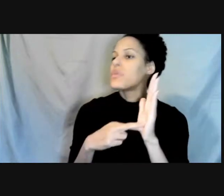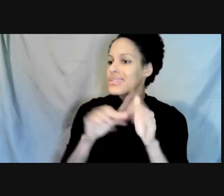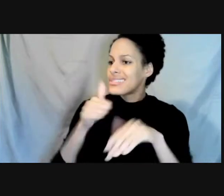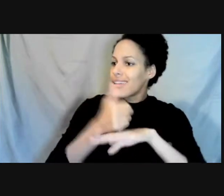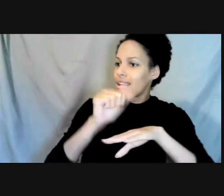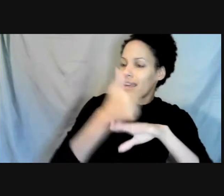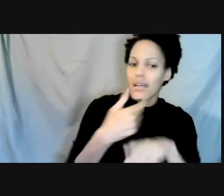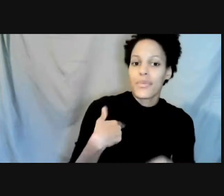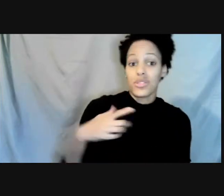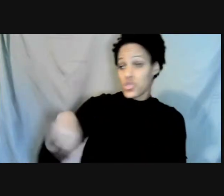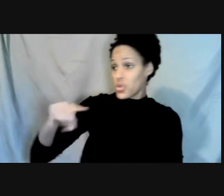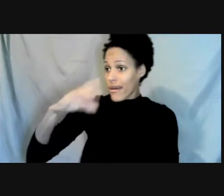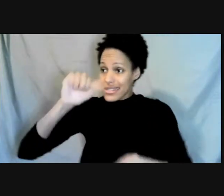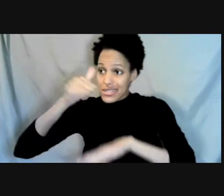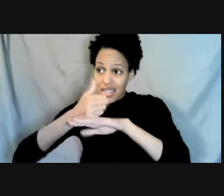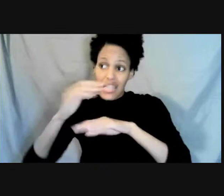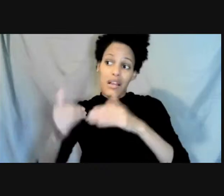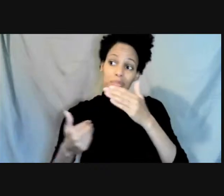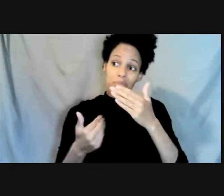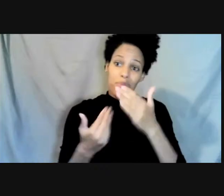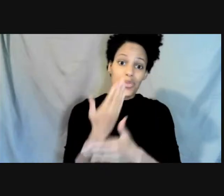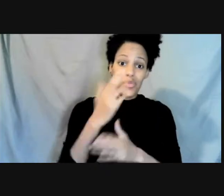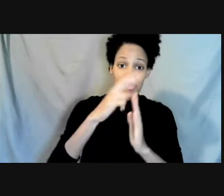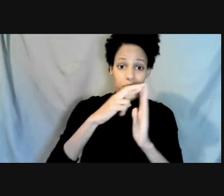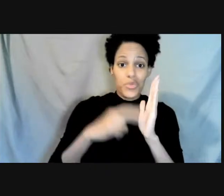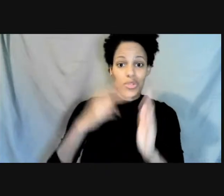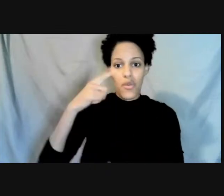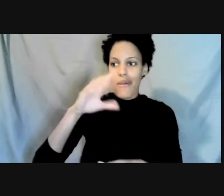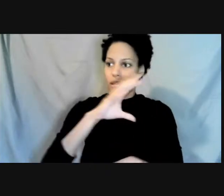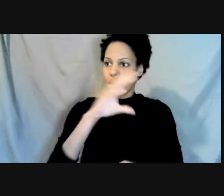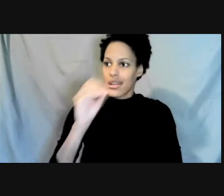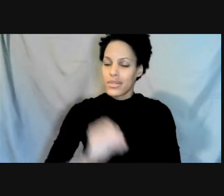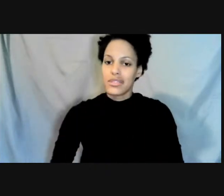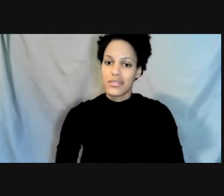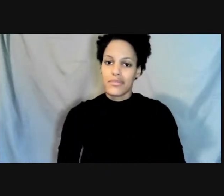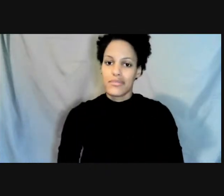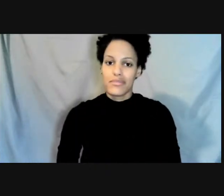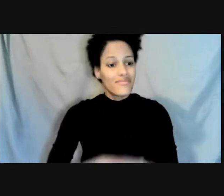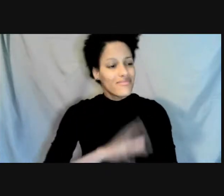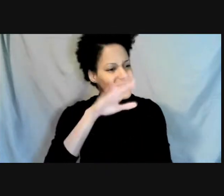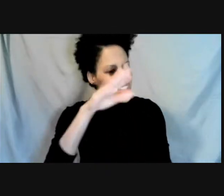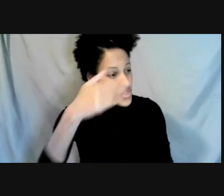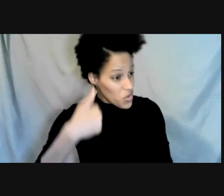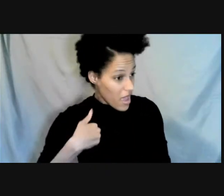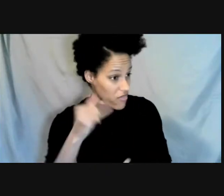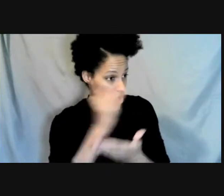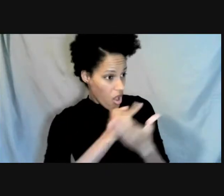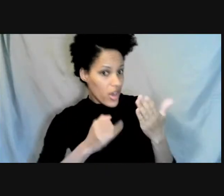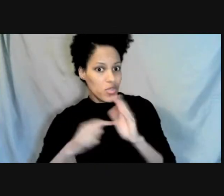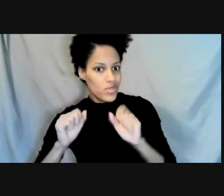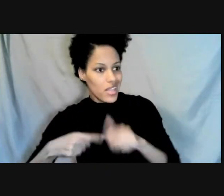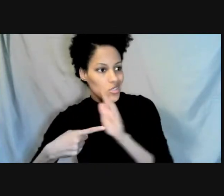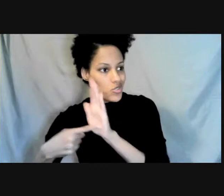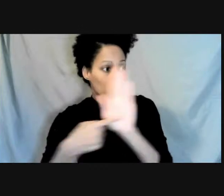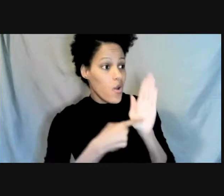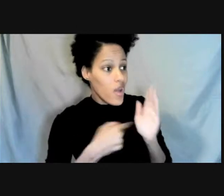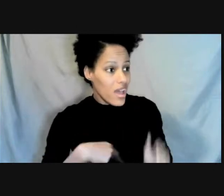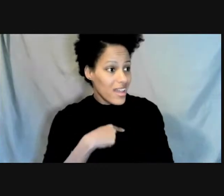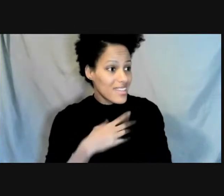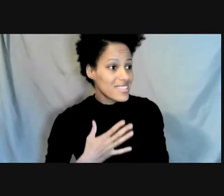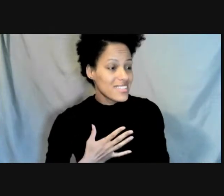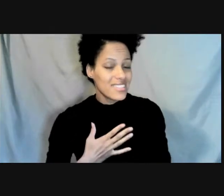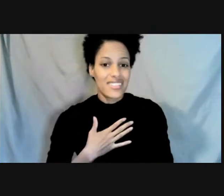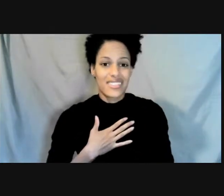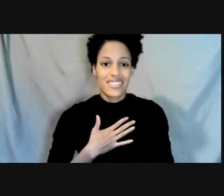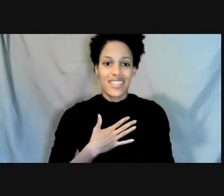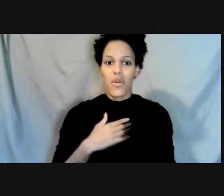for the company. Hey, do you have any artwork that you can show us? Man, I got artwork all over the place, I man. know, but you need to show